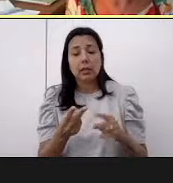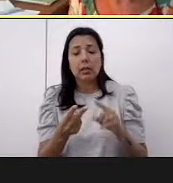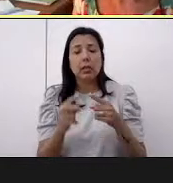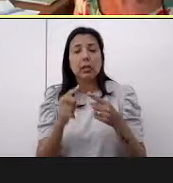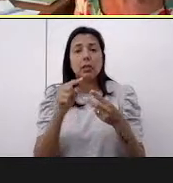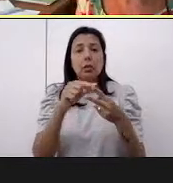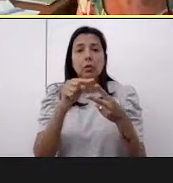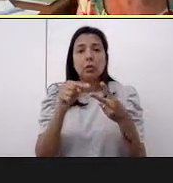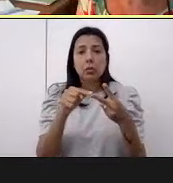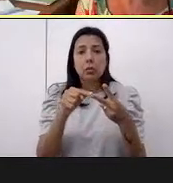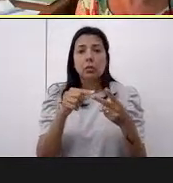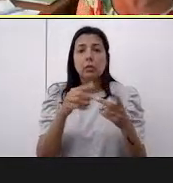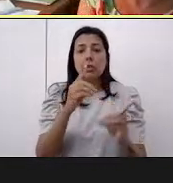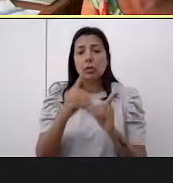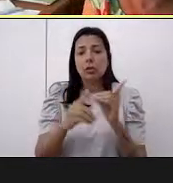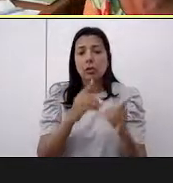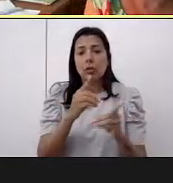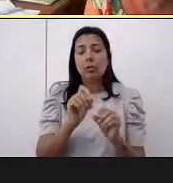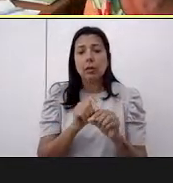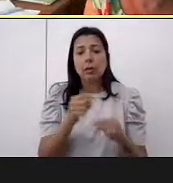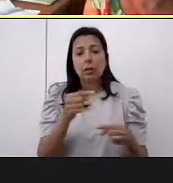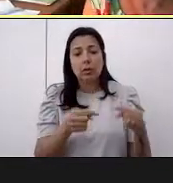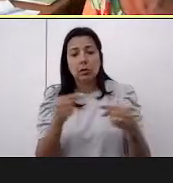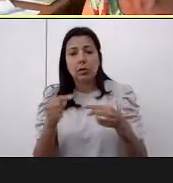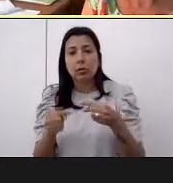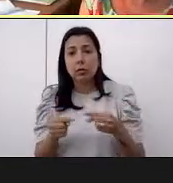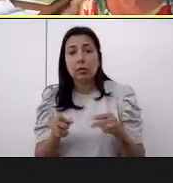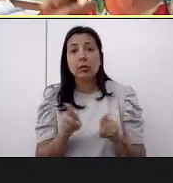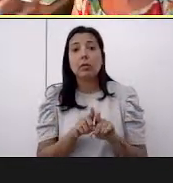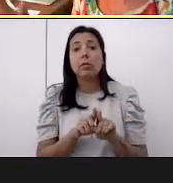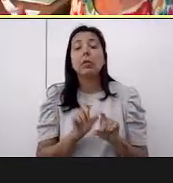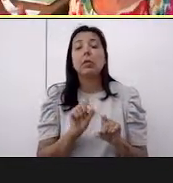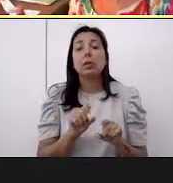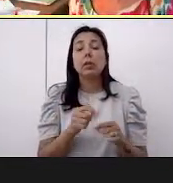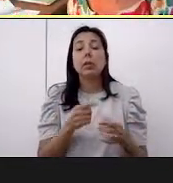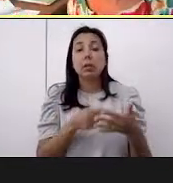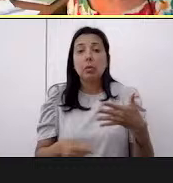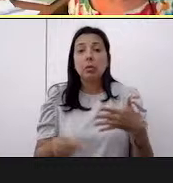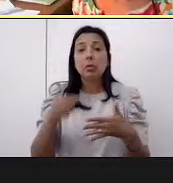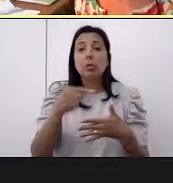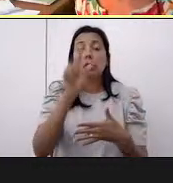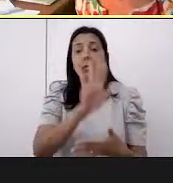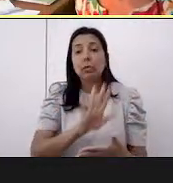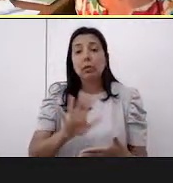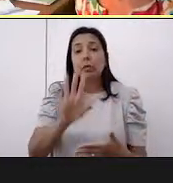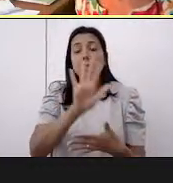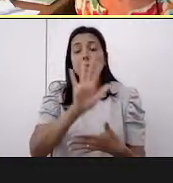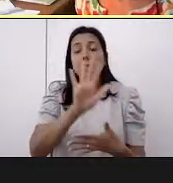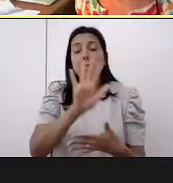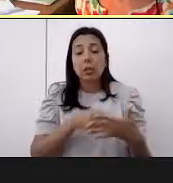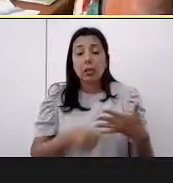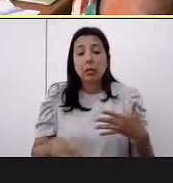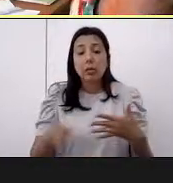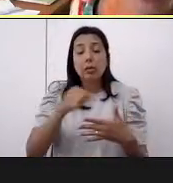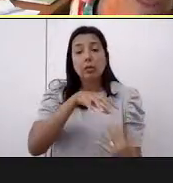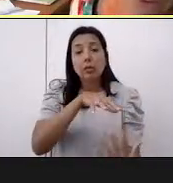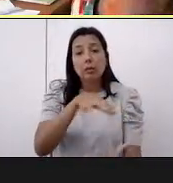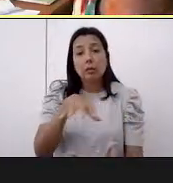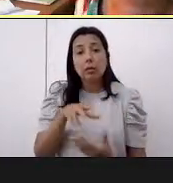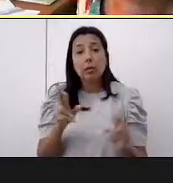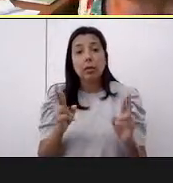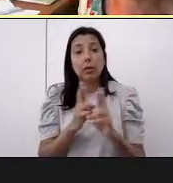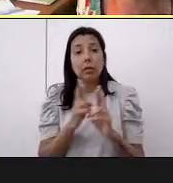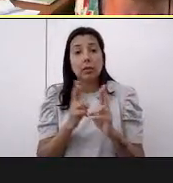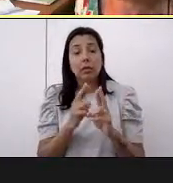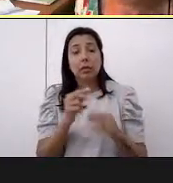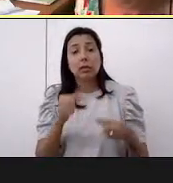debates between a national level and a global level relating to policies. So at the national